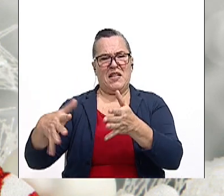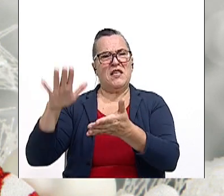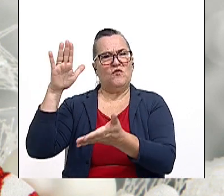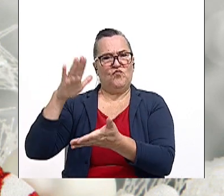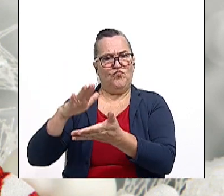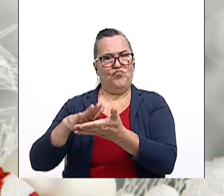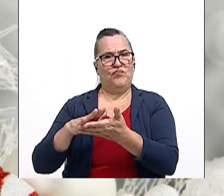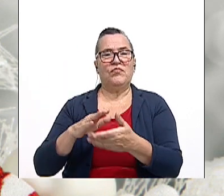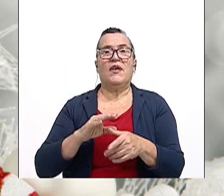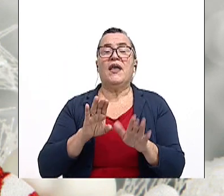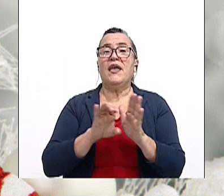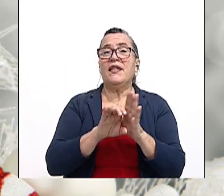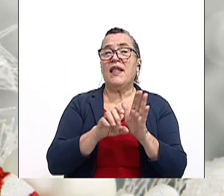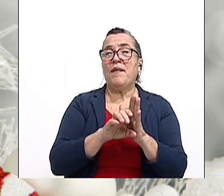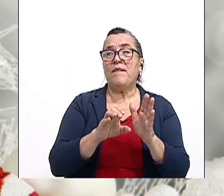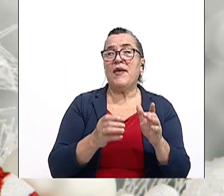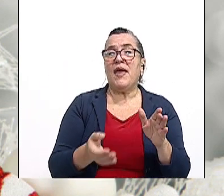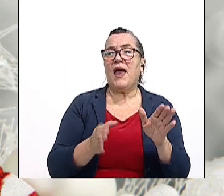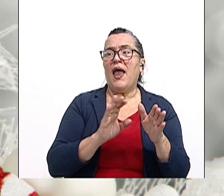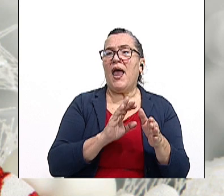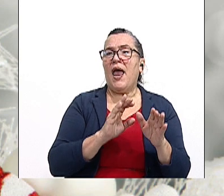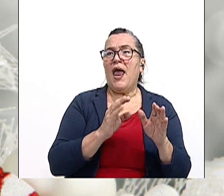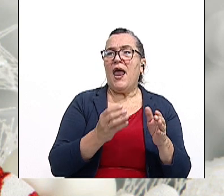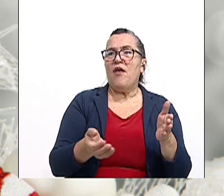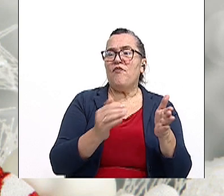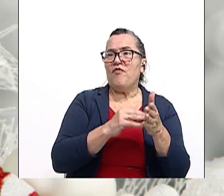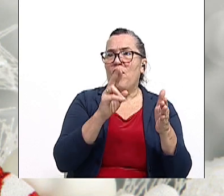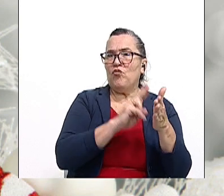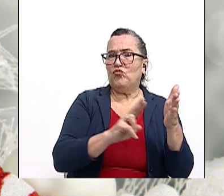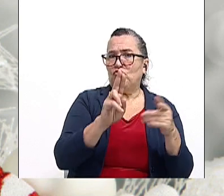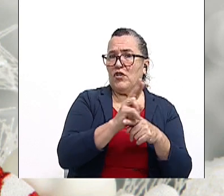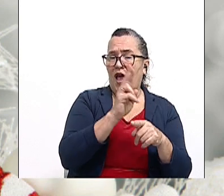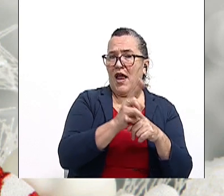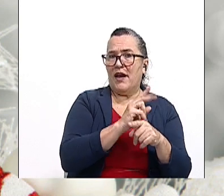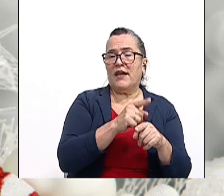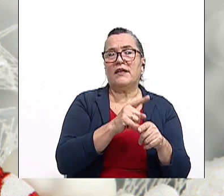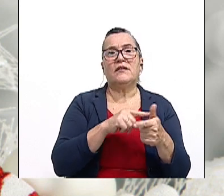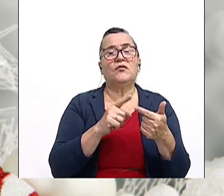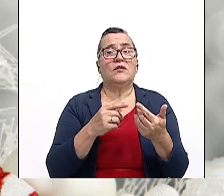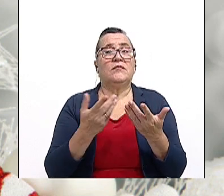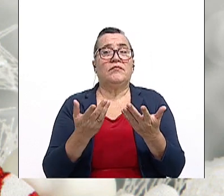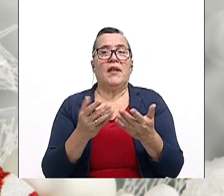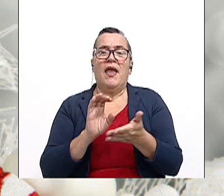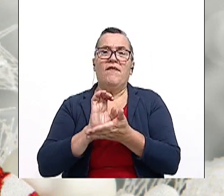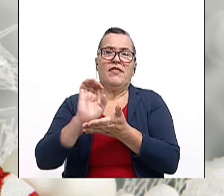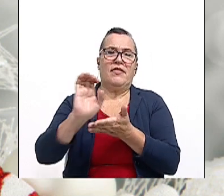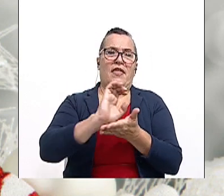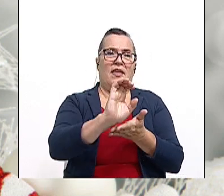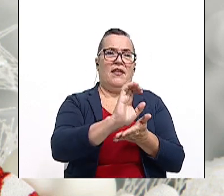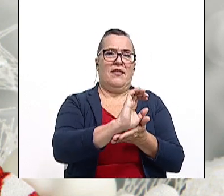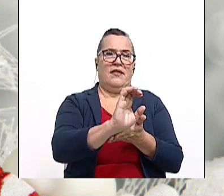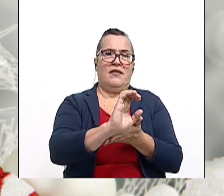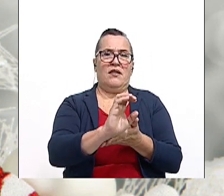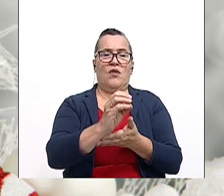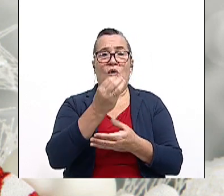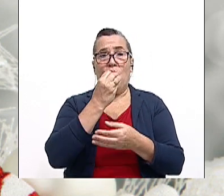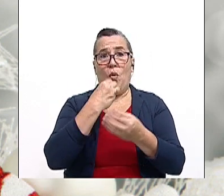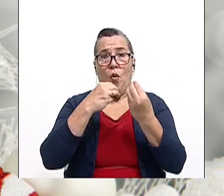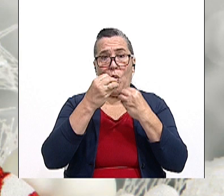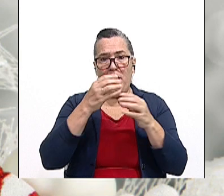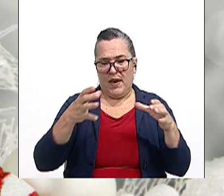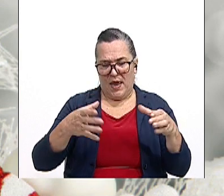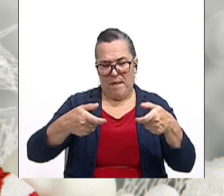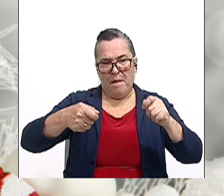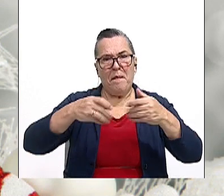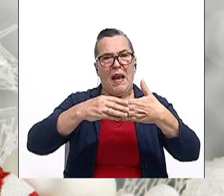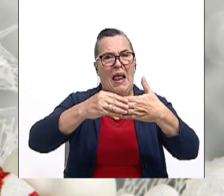straws, and recycle what you can afterwards. We must avoid disposable dinnerware. Plastic